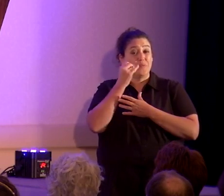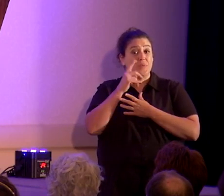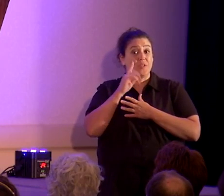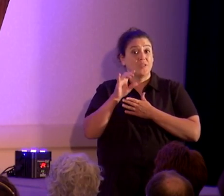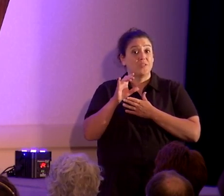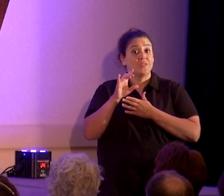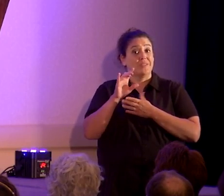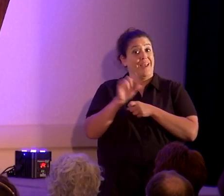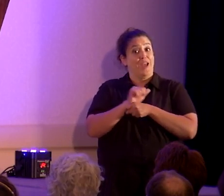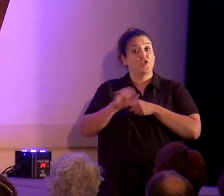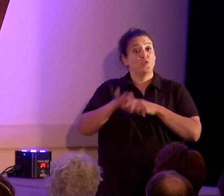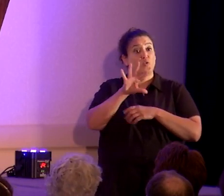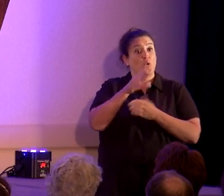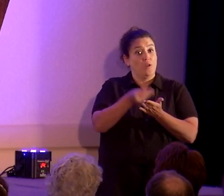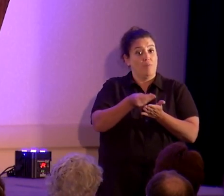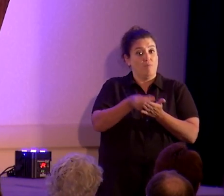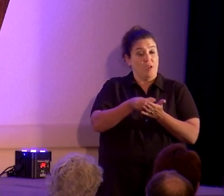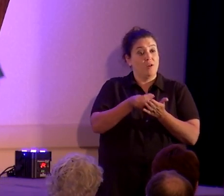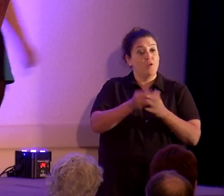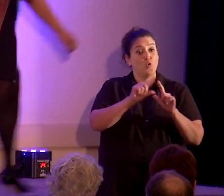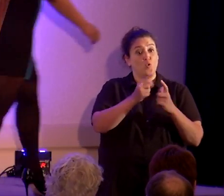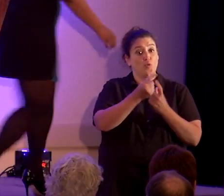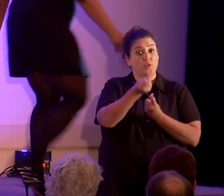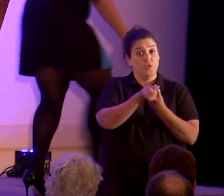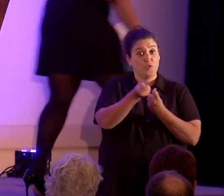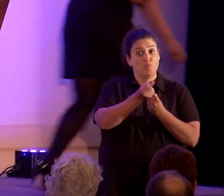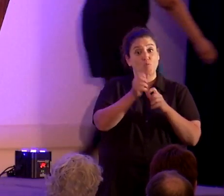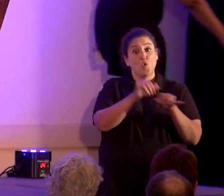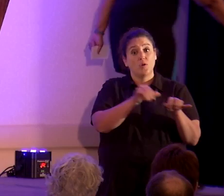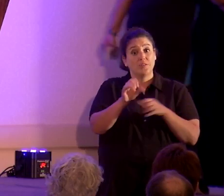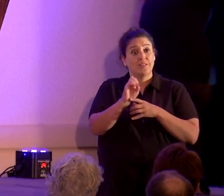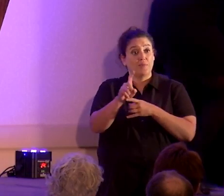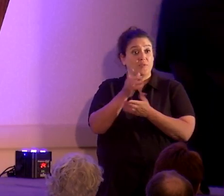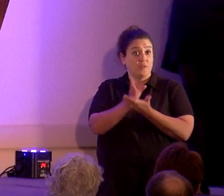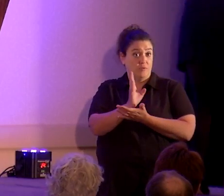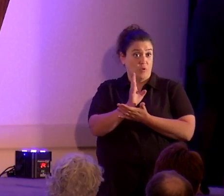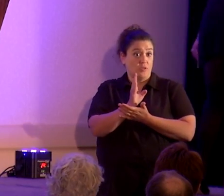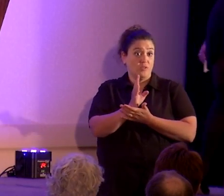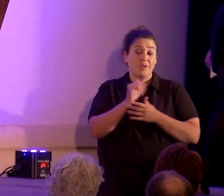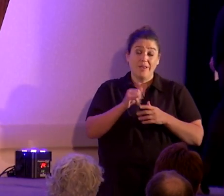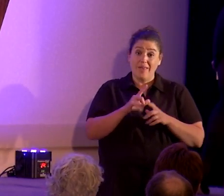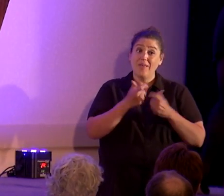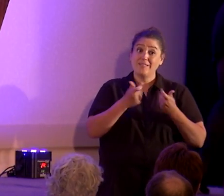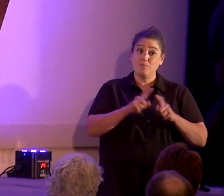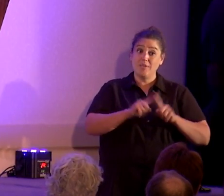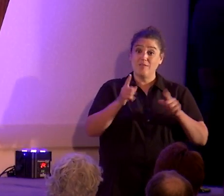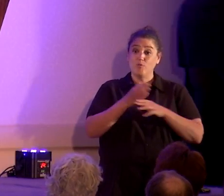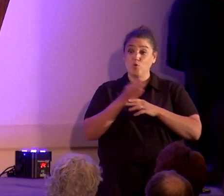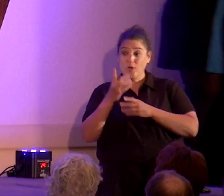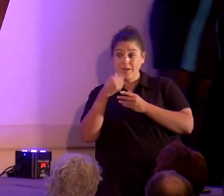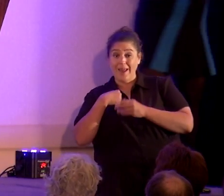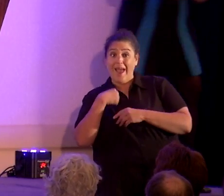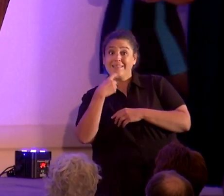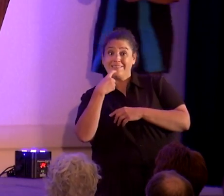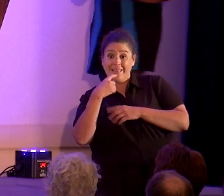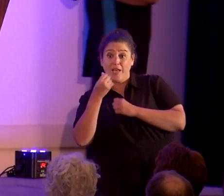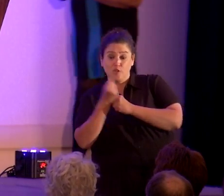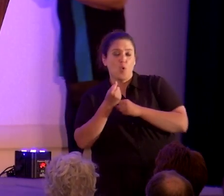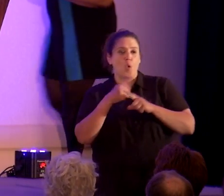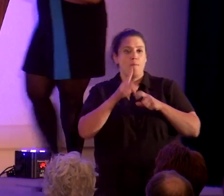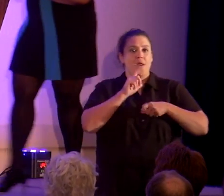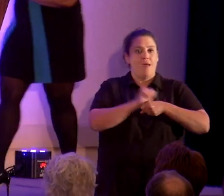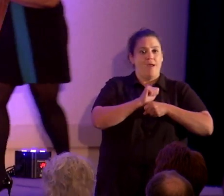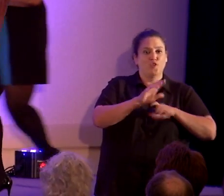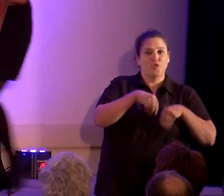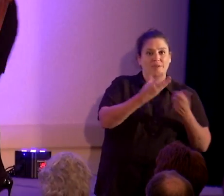to groups that support same-sex rights. And that's a huge difference between saying you support same-sex rights and actually giving out your money. Because